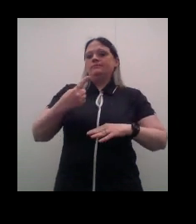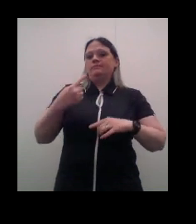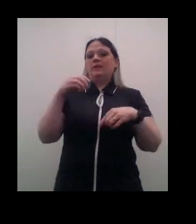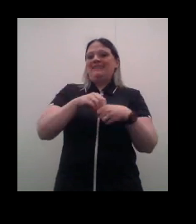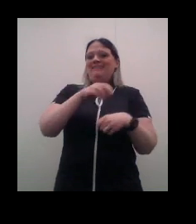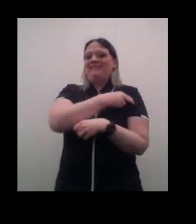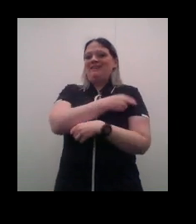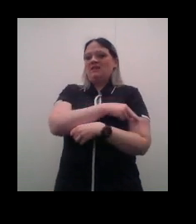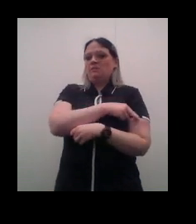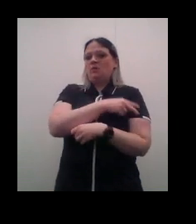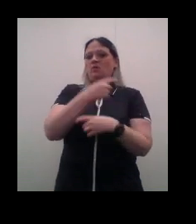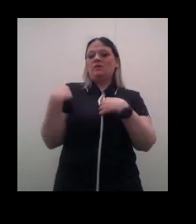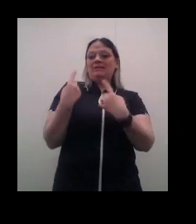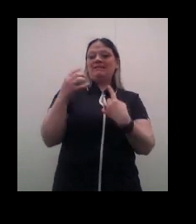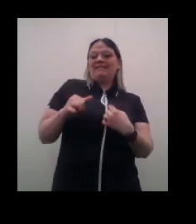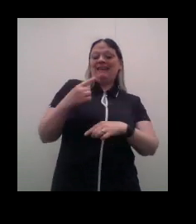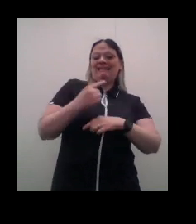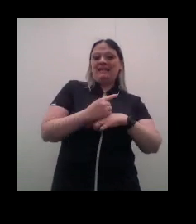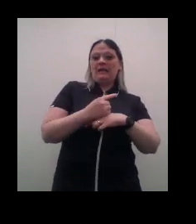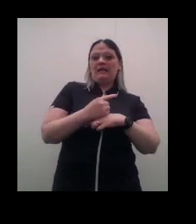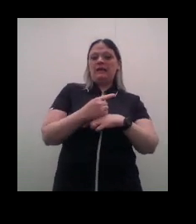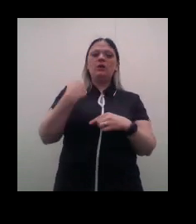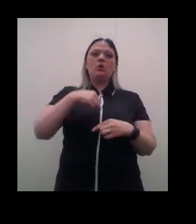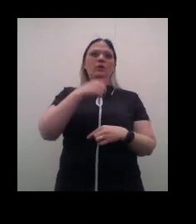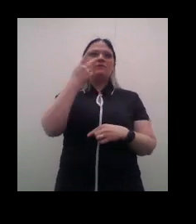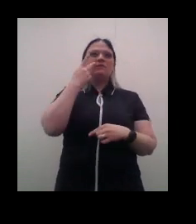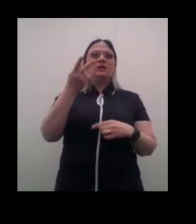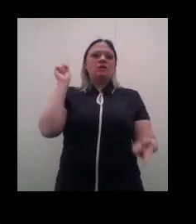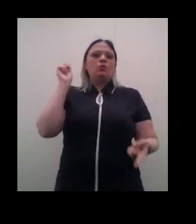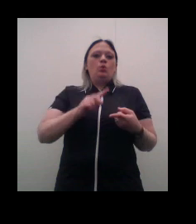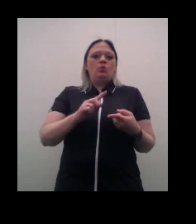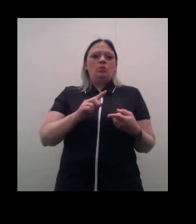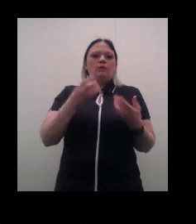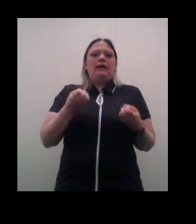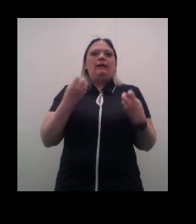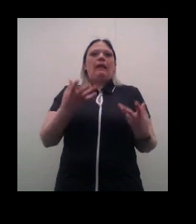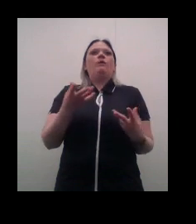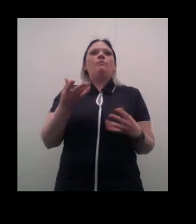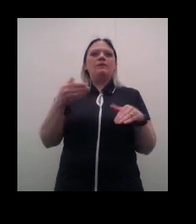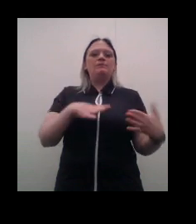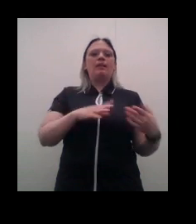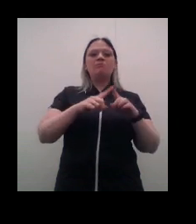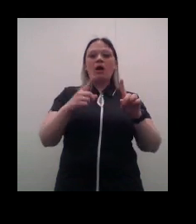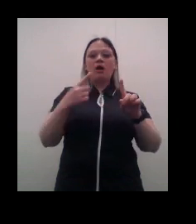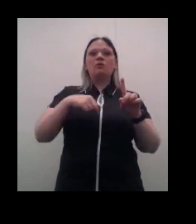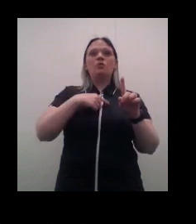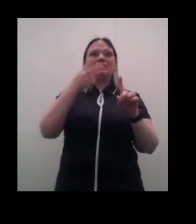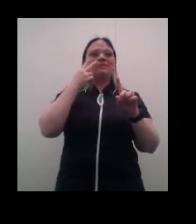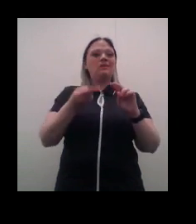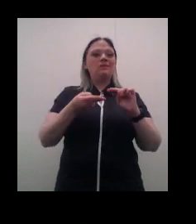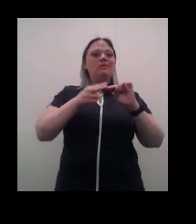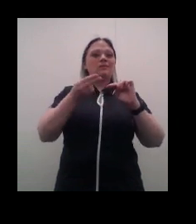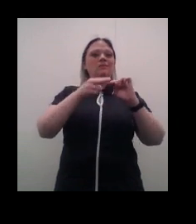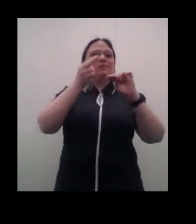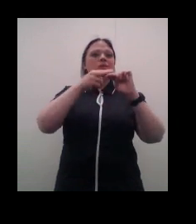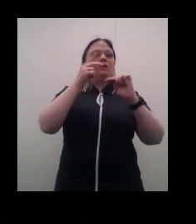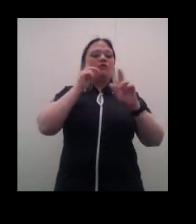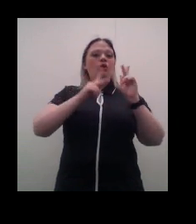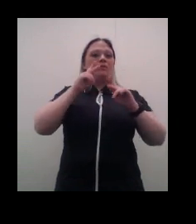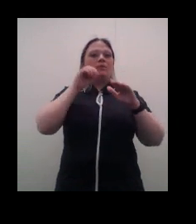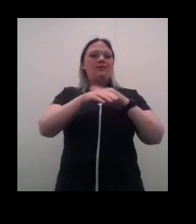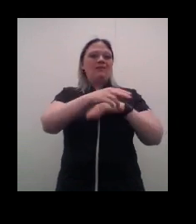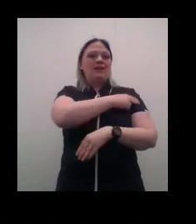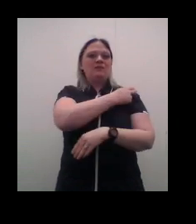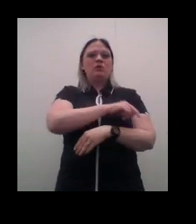have seen a reduction in the number of deaths, but we do see these increases in hospitalization. Not